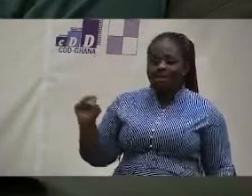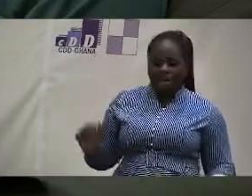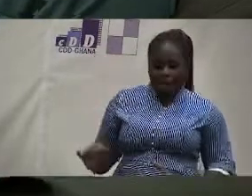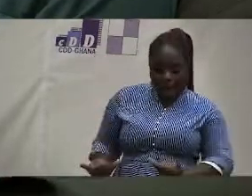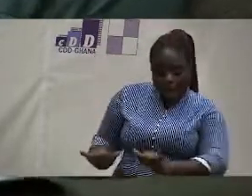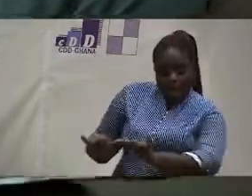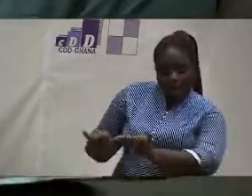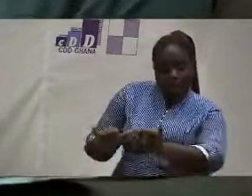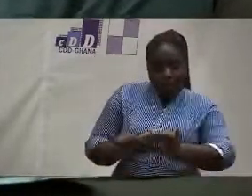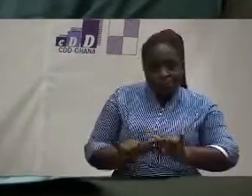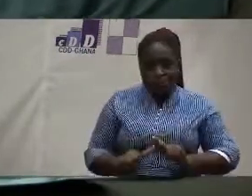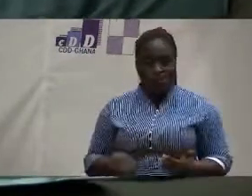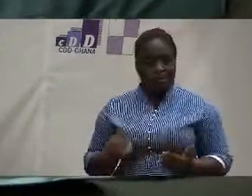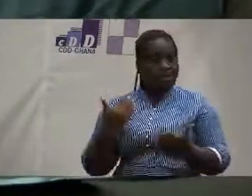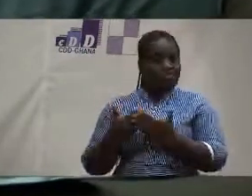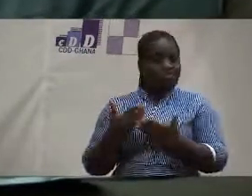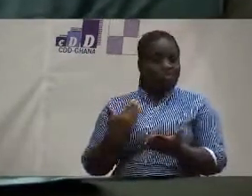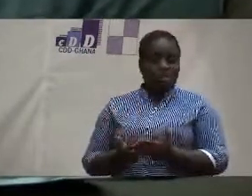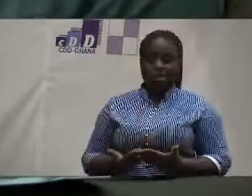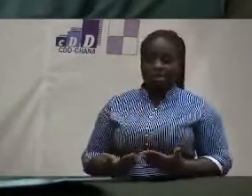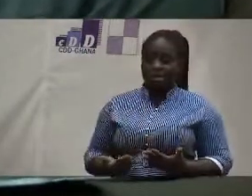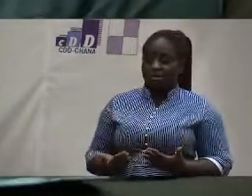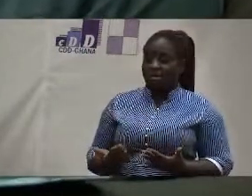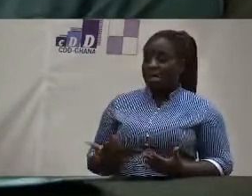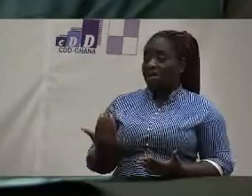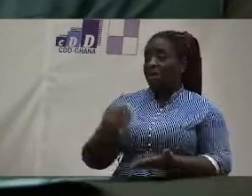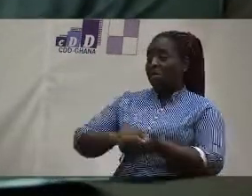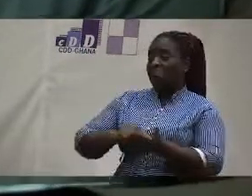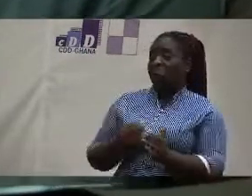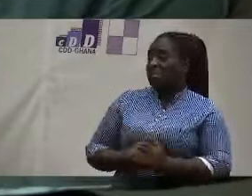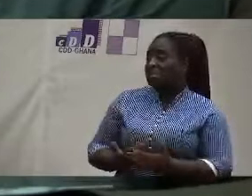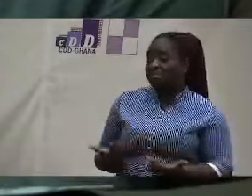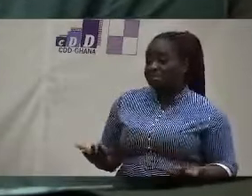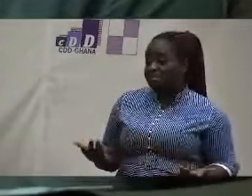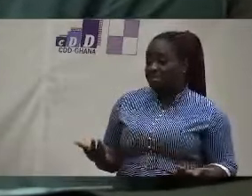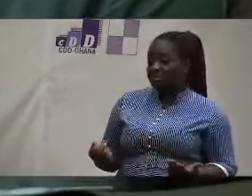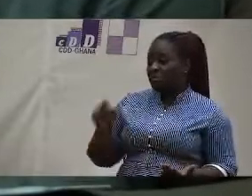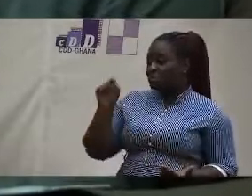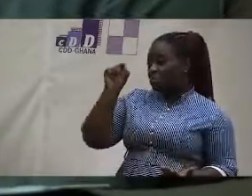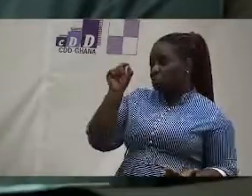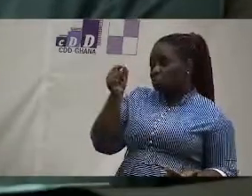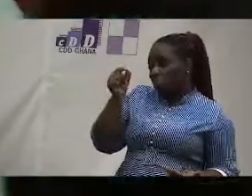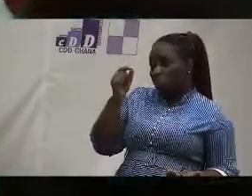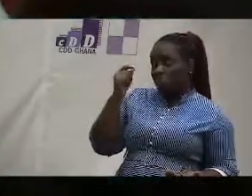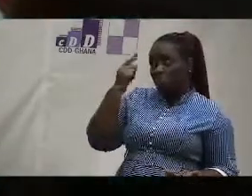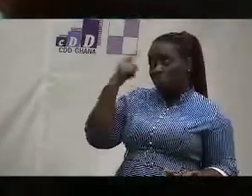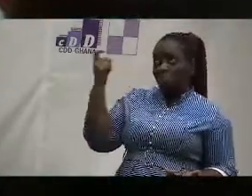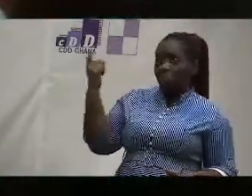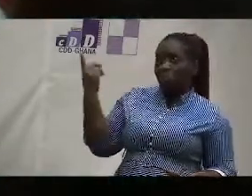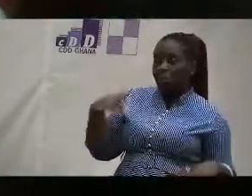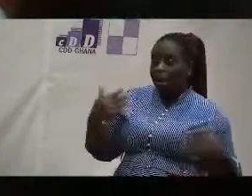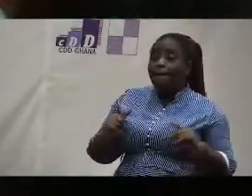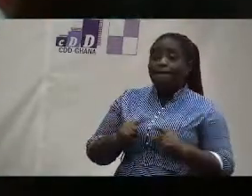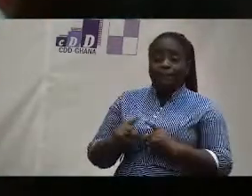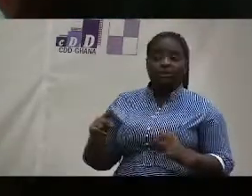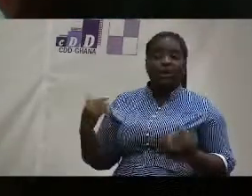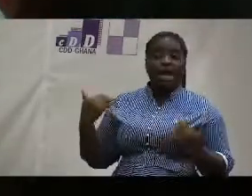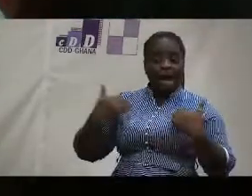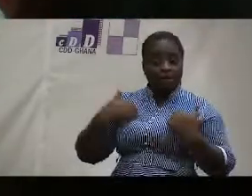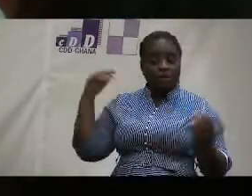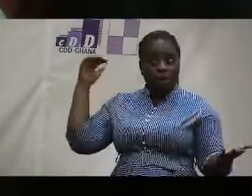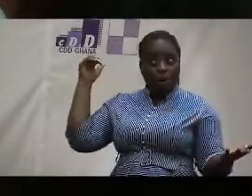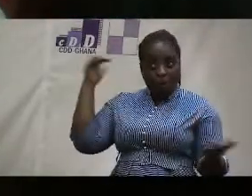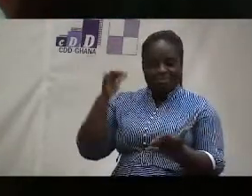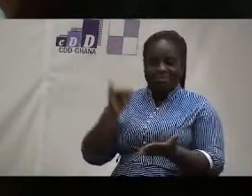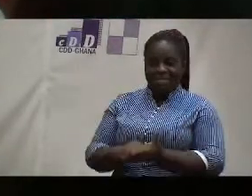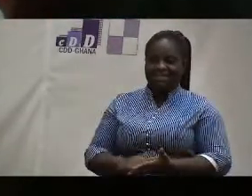ECOWAS currency. Even if it remains an elusive dream, we still have the hope that one day there will